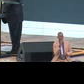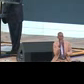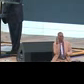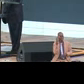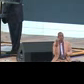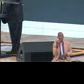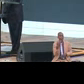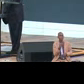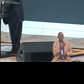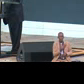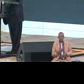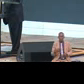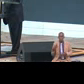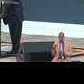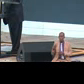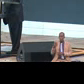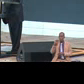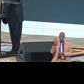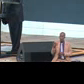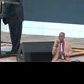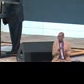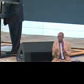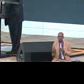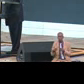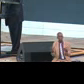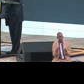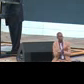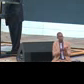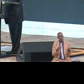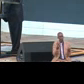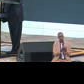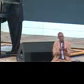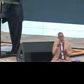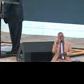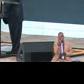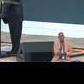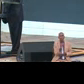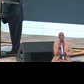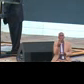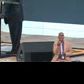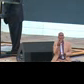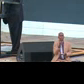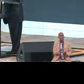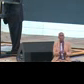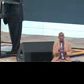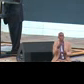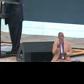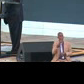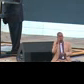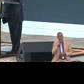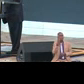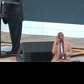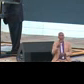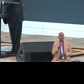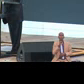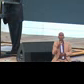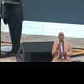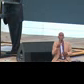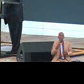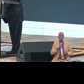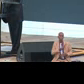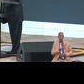head. And he wants to wreck and ruin that man, subdue that man, so that the man will not have